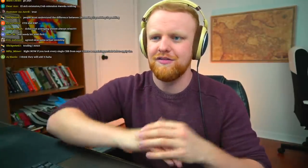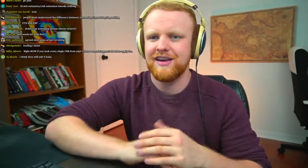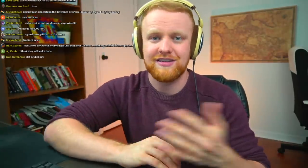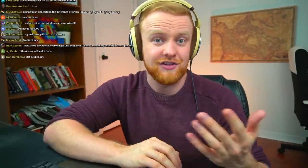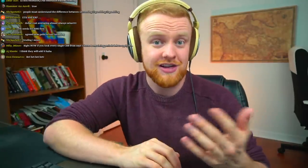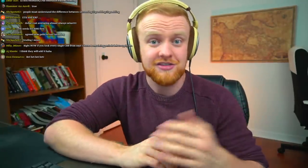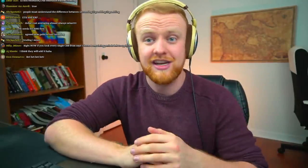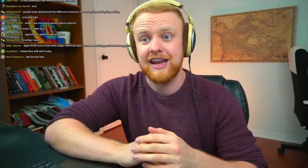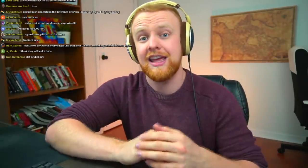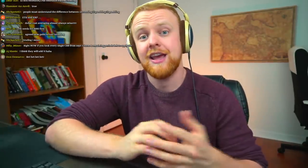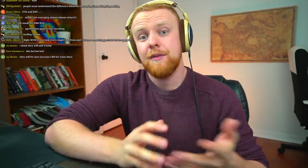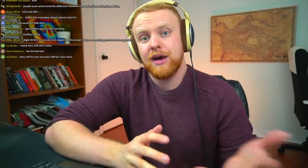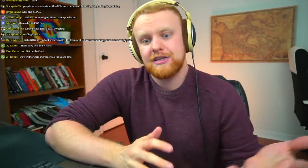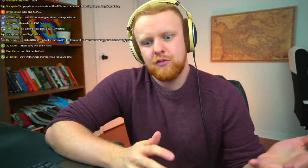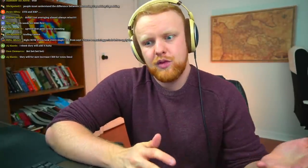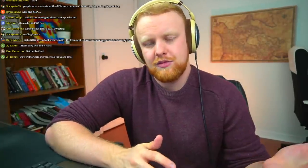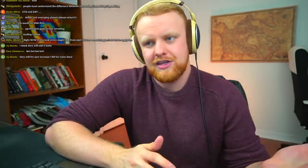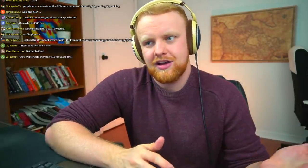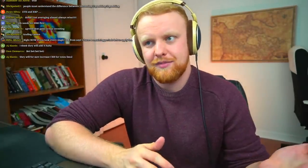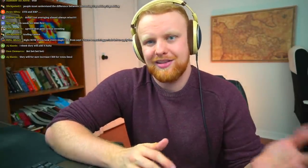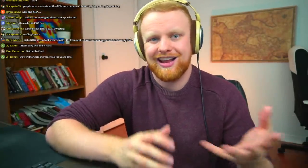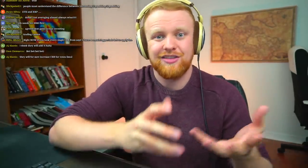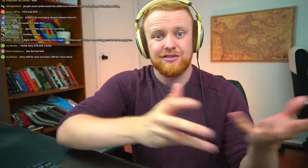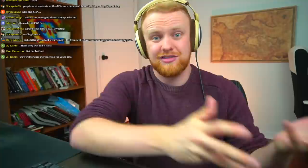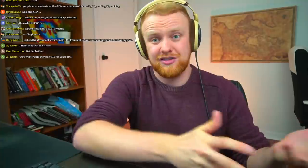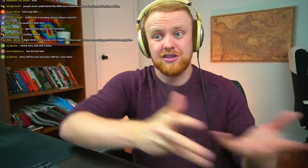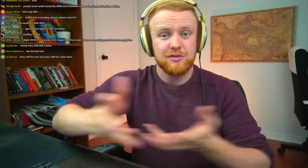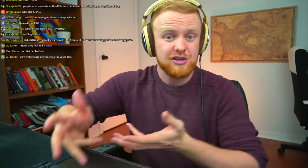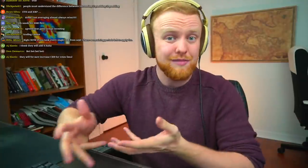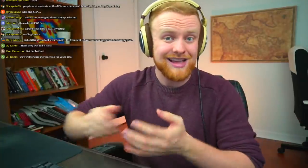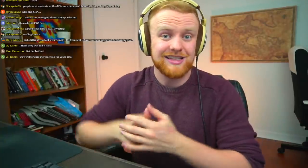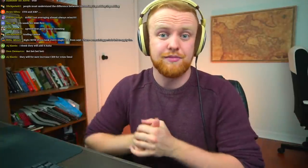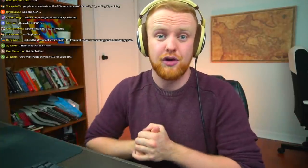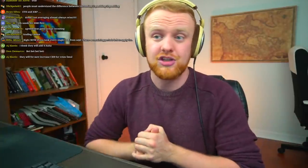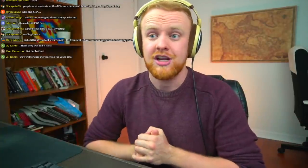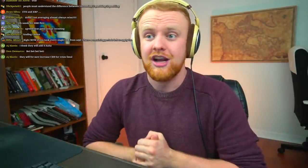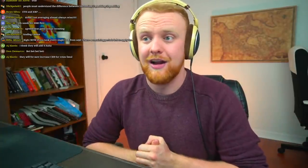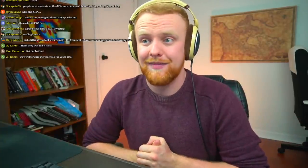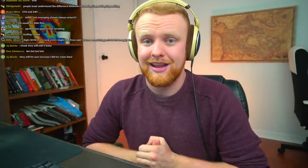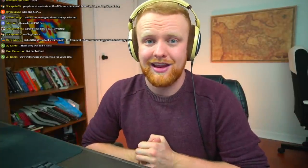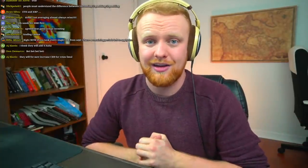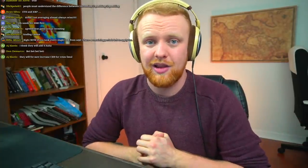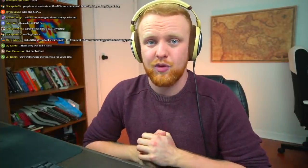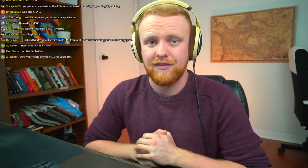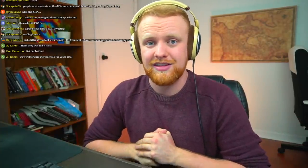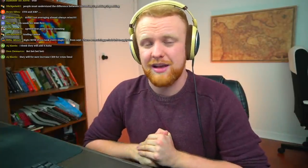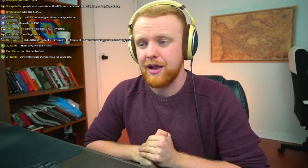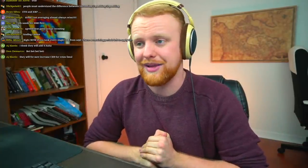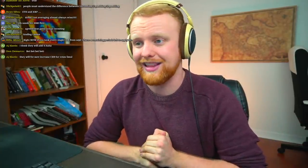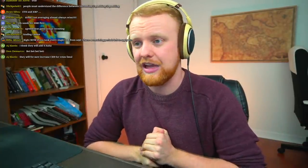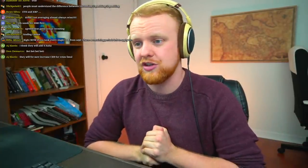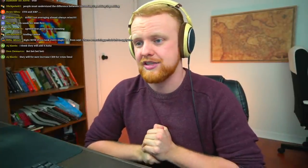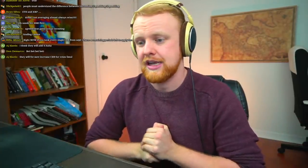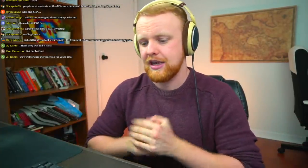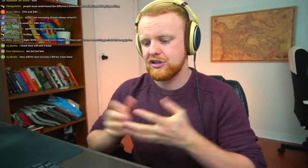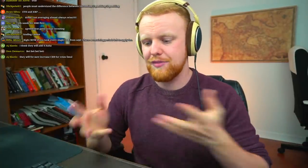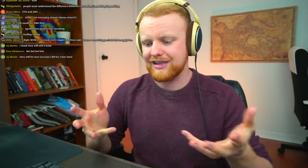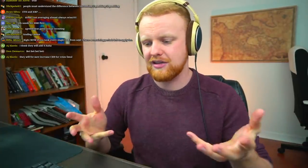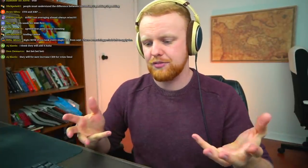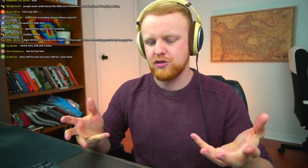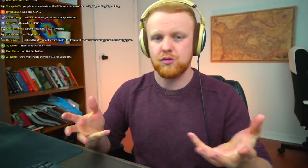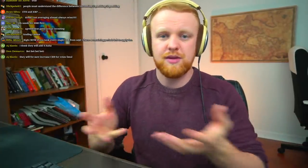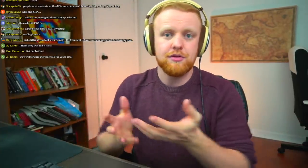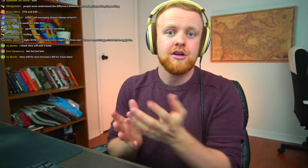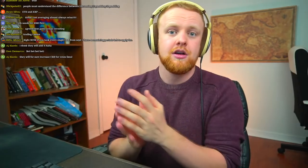coupon code invest if you're interested in it. But we talk about like how there's also a two basket approach in one of these upcoming lectures, a two